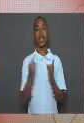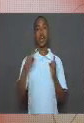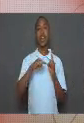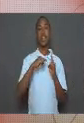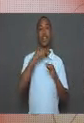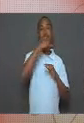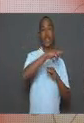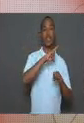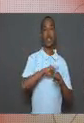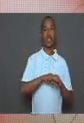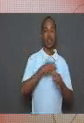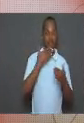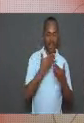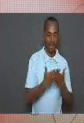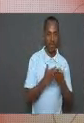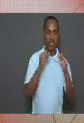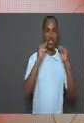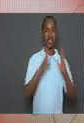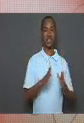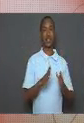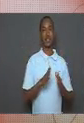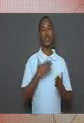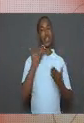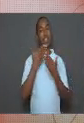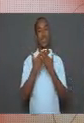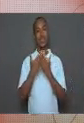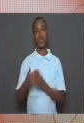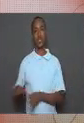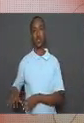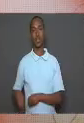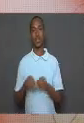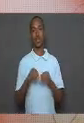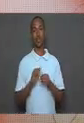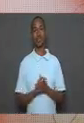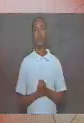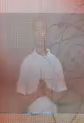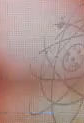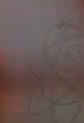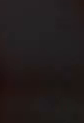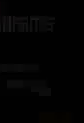Until next time, thank you, teacher. Thank you, students.